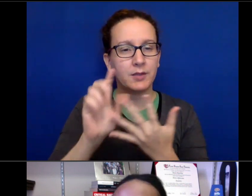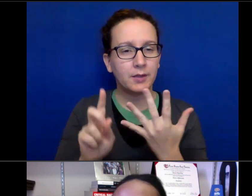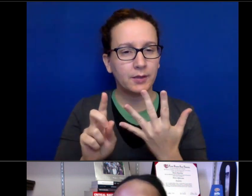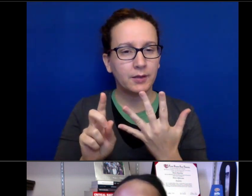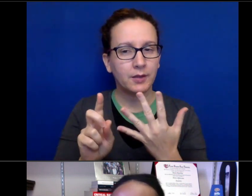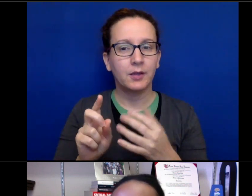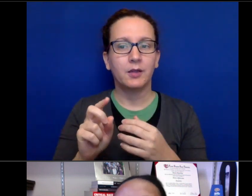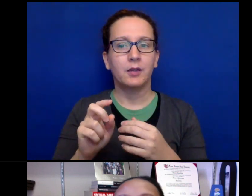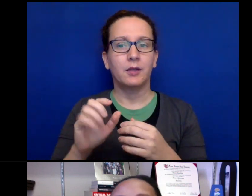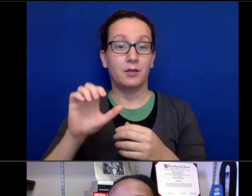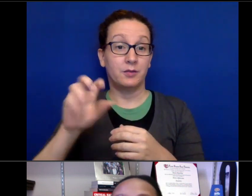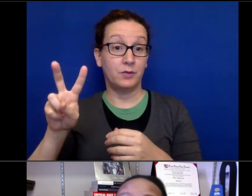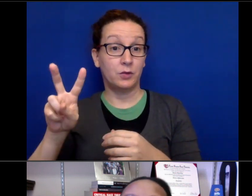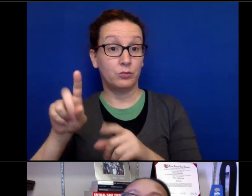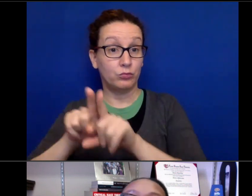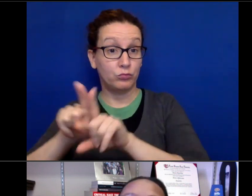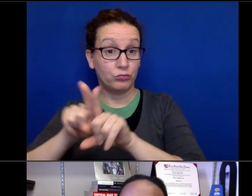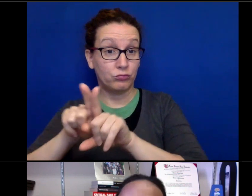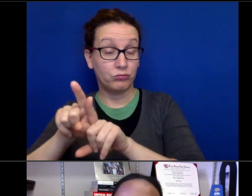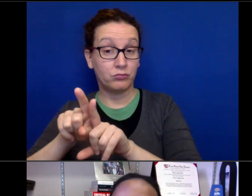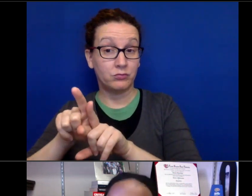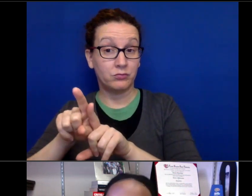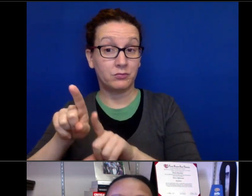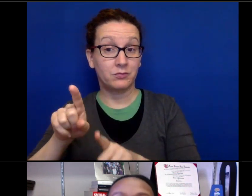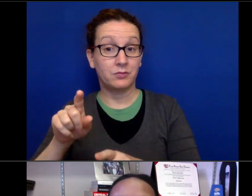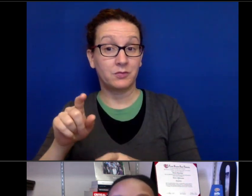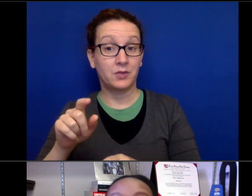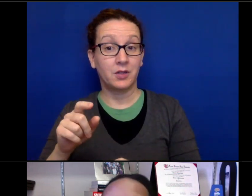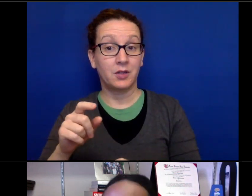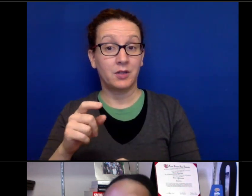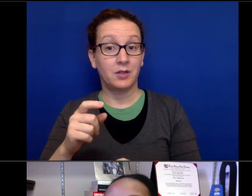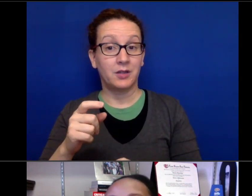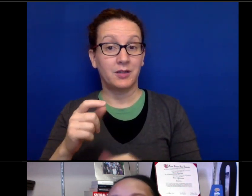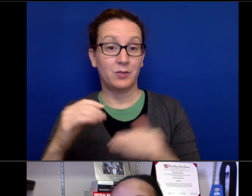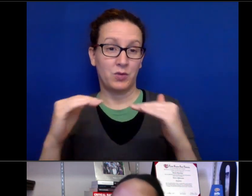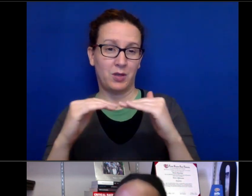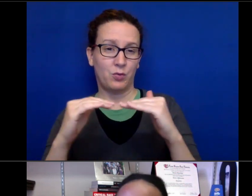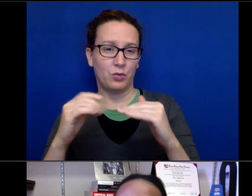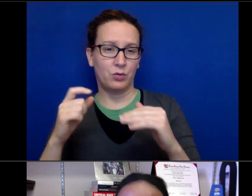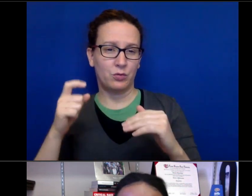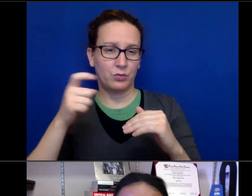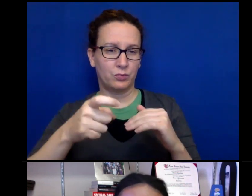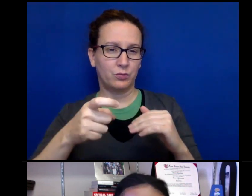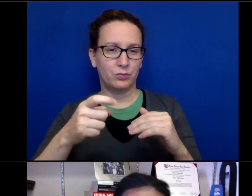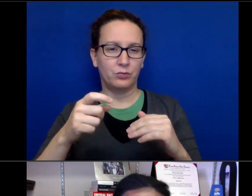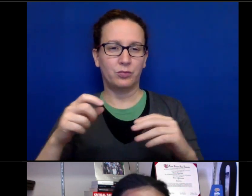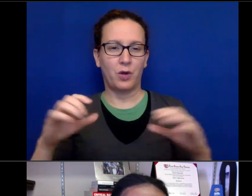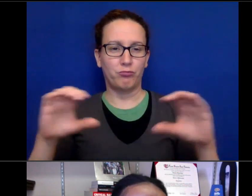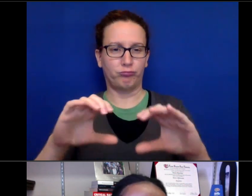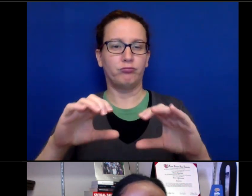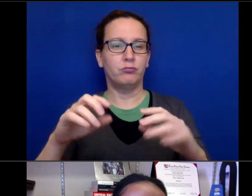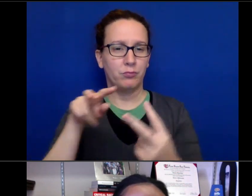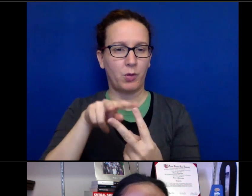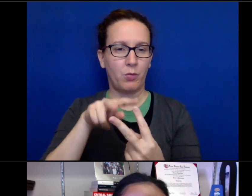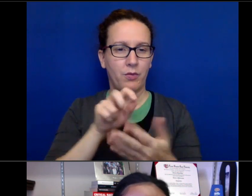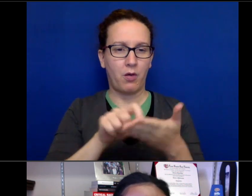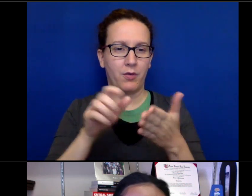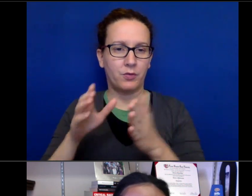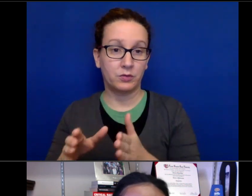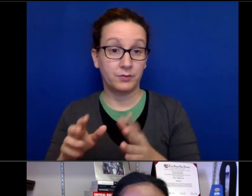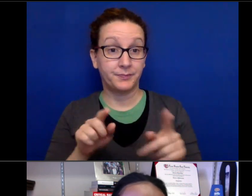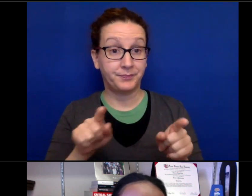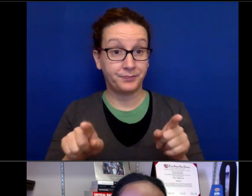their CV an asterisk to denote, guess what, this was an equal contribution from either author. If it is